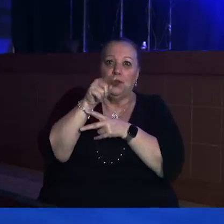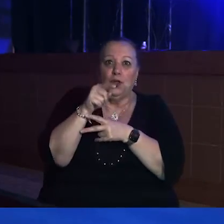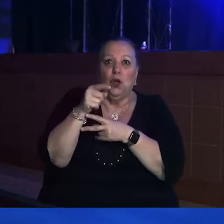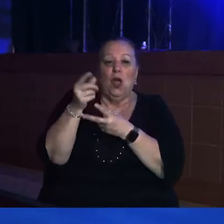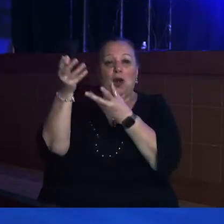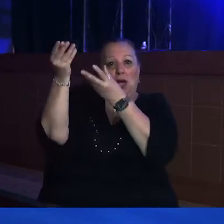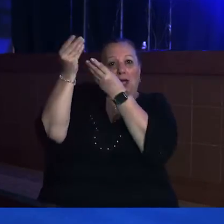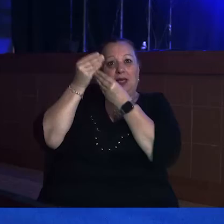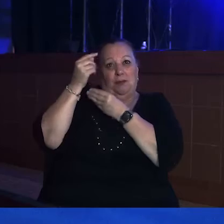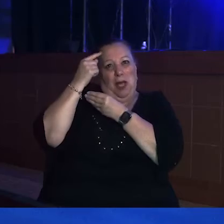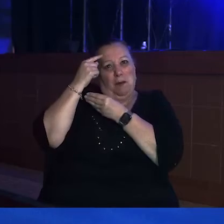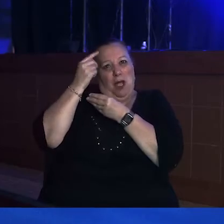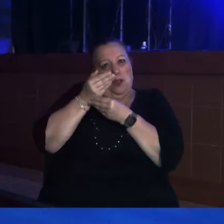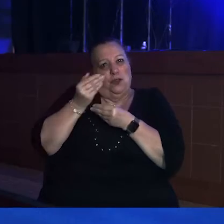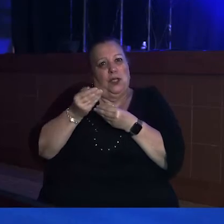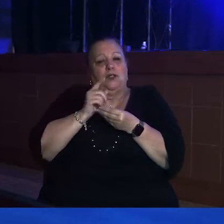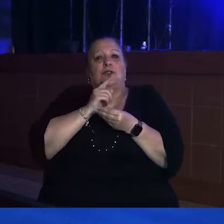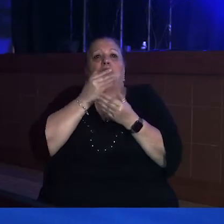that are